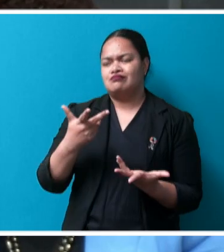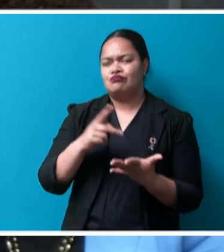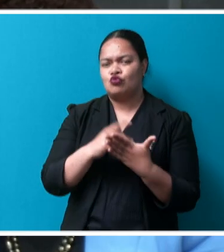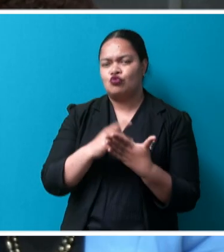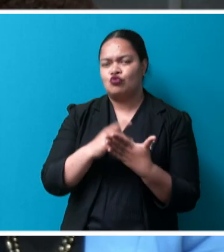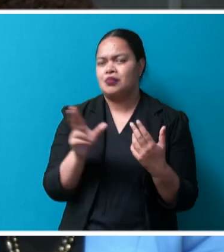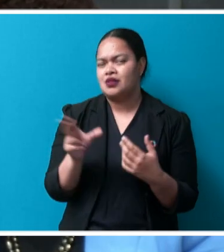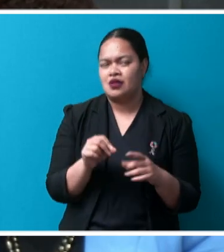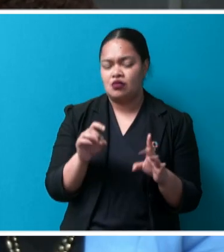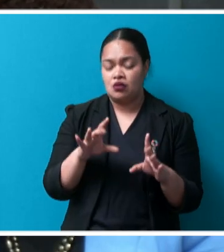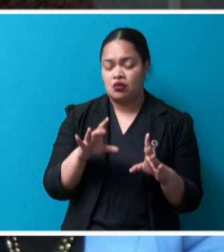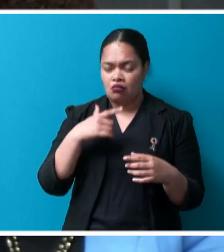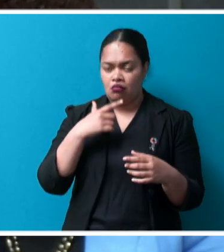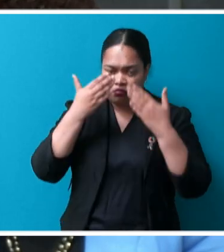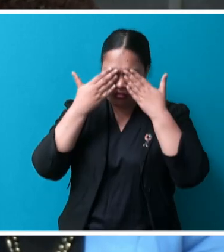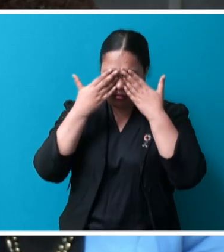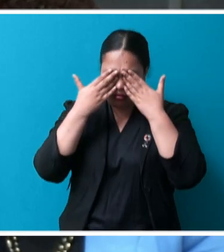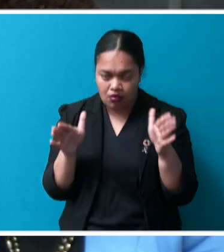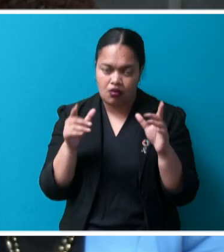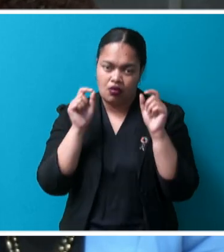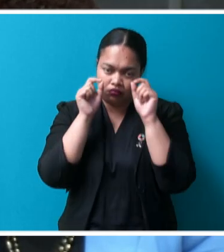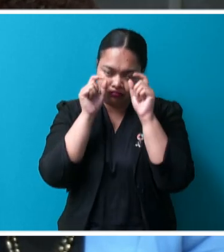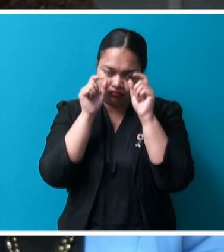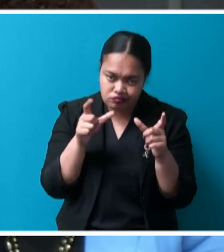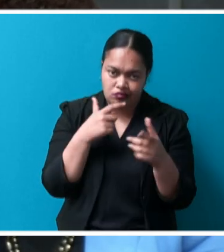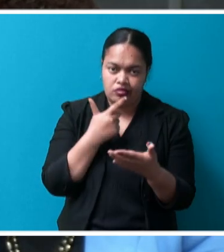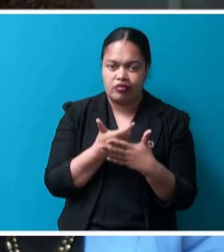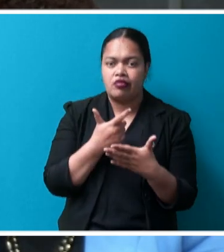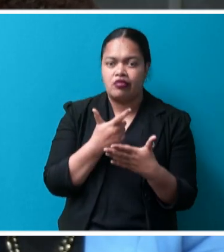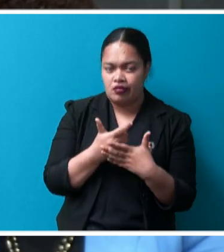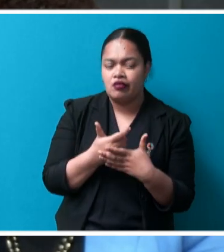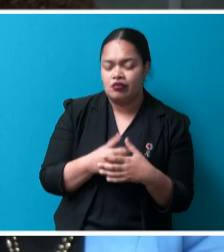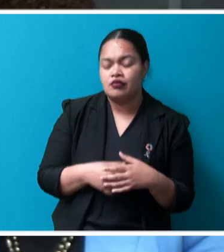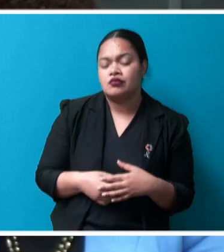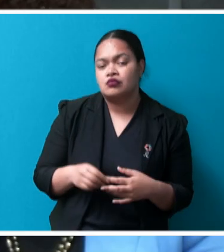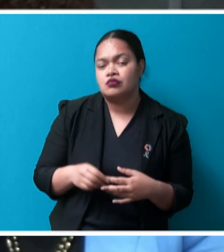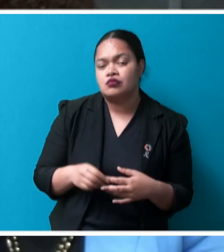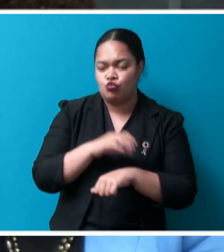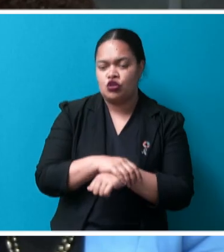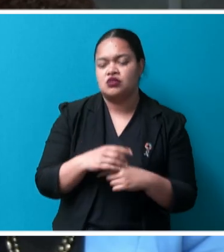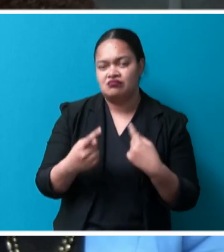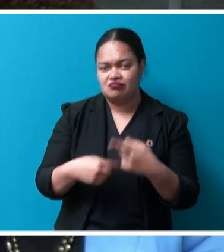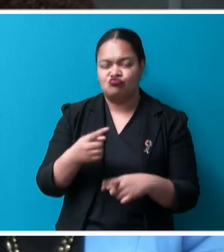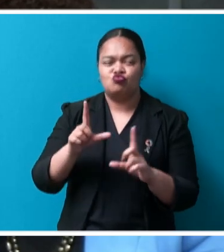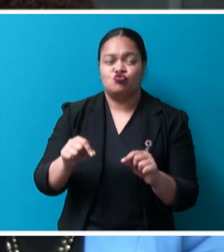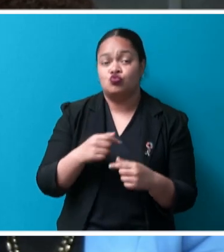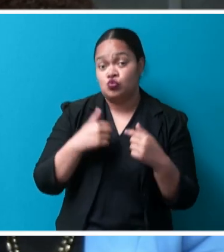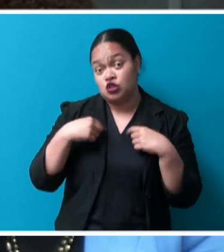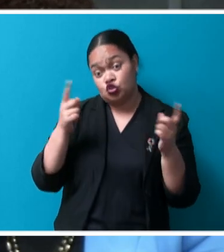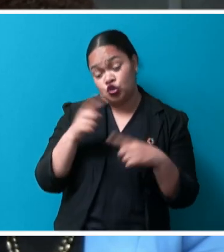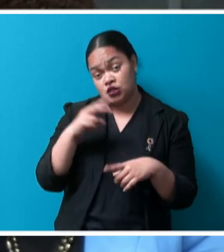it was an eye-opener for the police that we took over and so forth. And it really changed their perspective on what